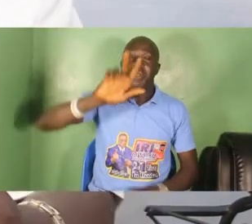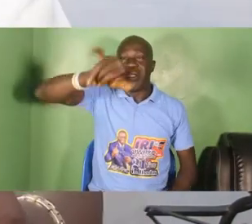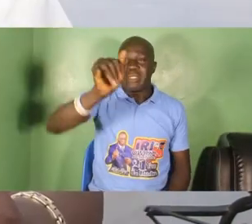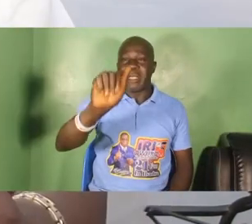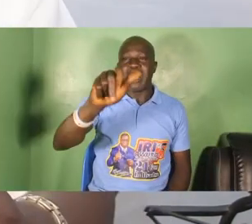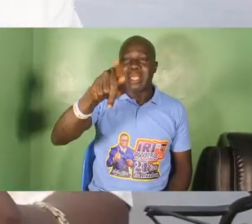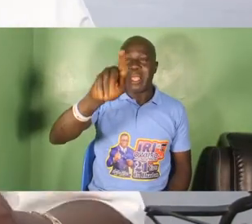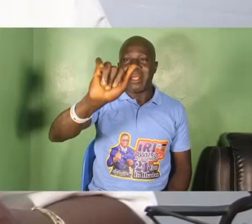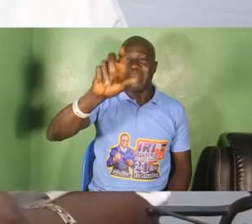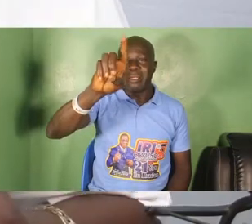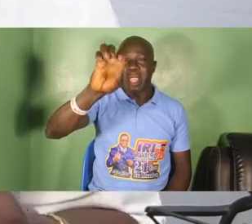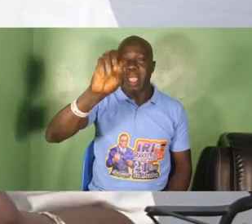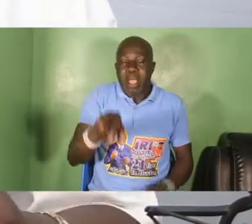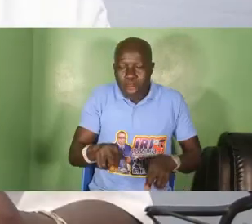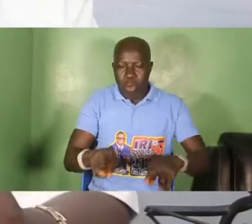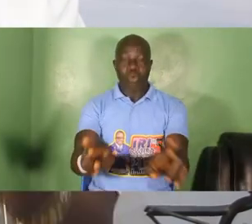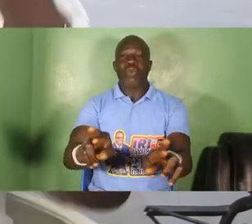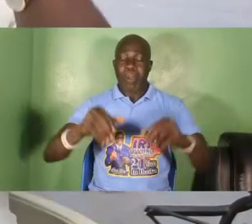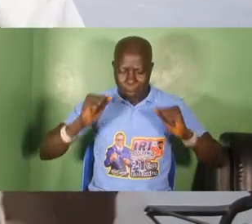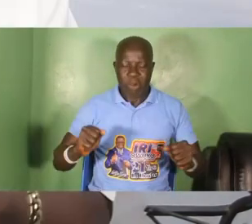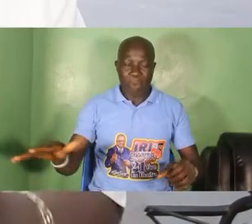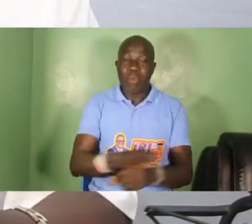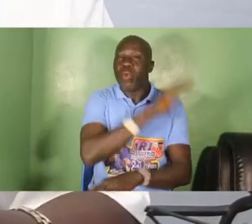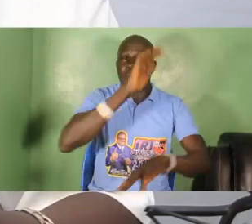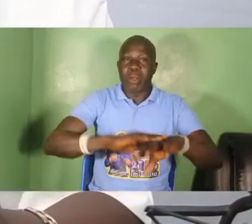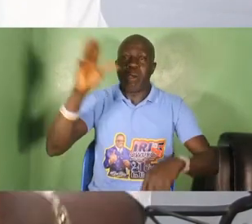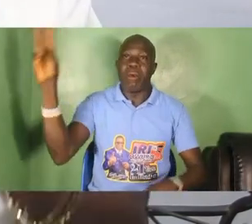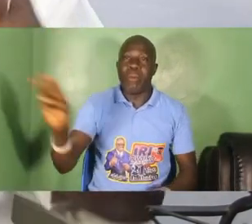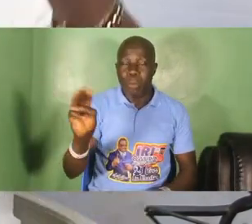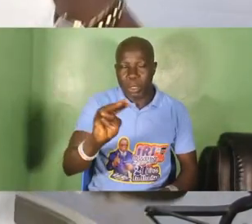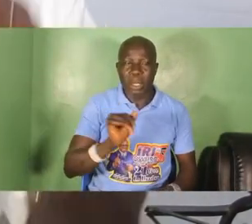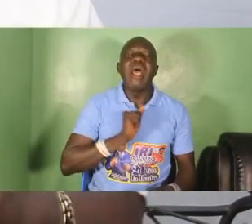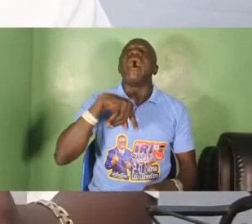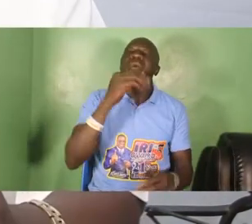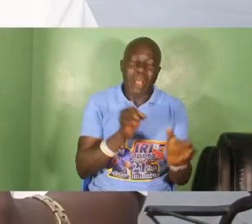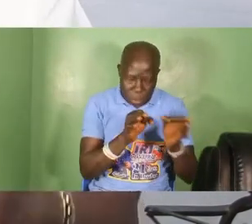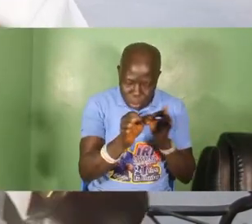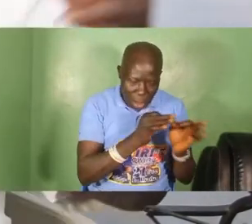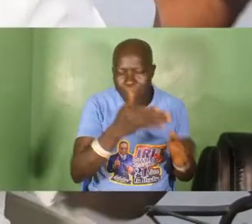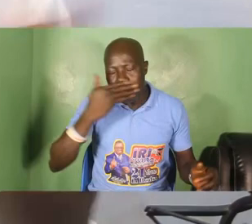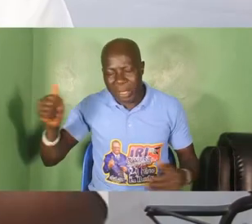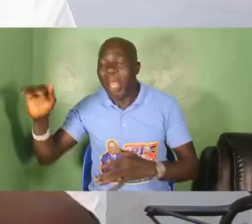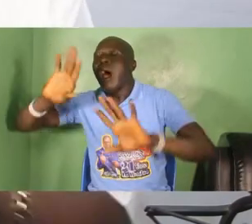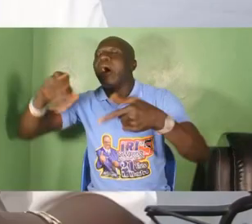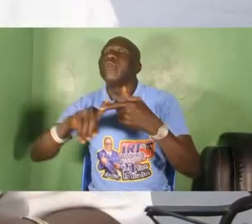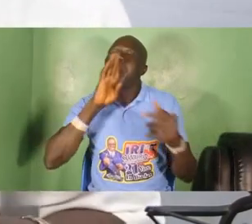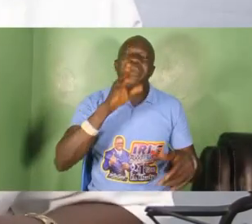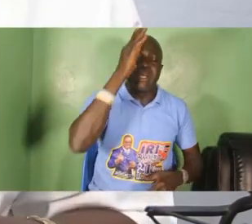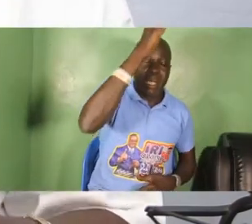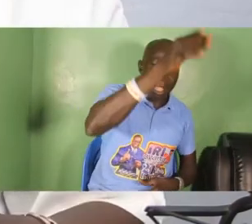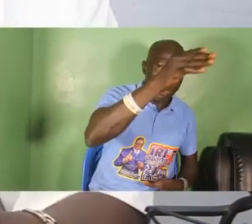At Jakande Road. Oh my, ni agbara. Need to be powerful. Papa, it's Monday. On Monday. Ma so le kurere. I will say it's full. Be se how you get